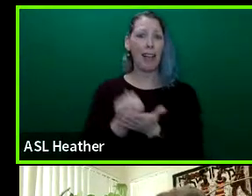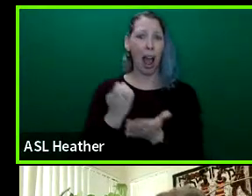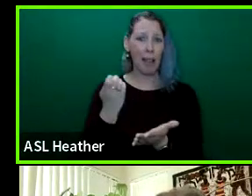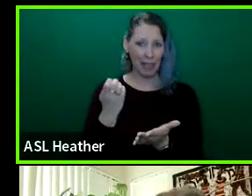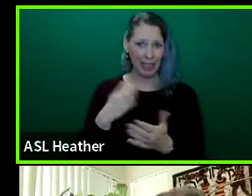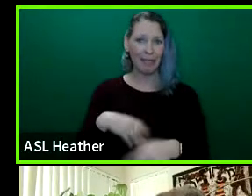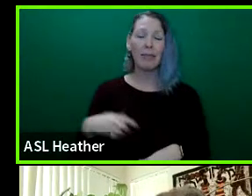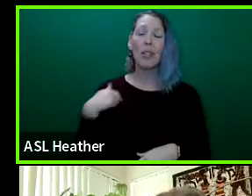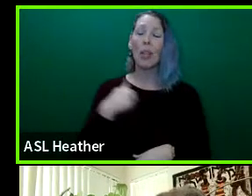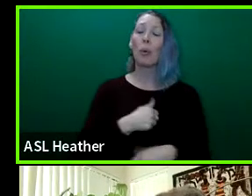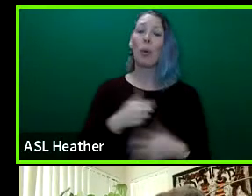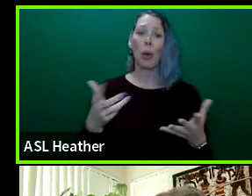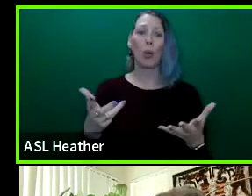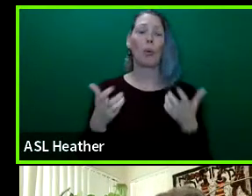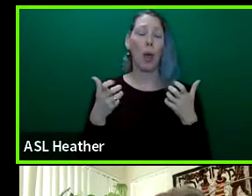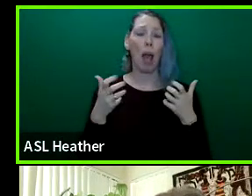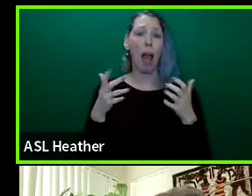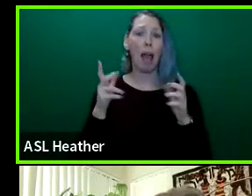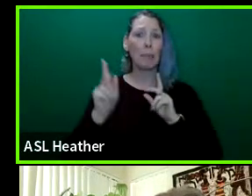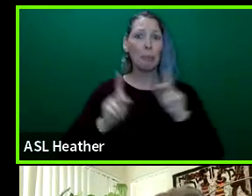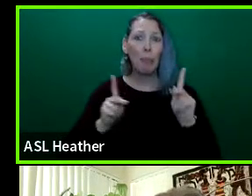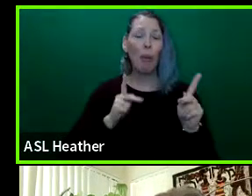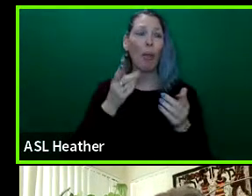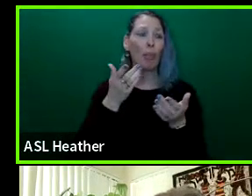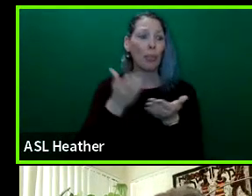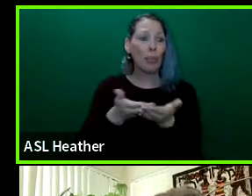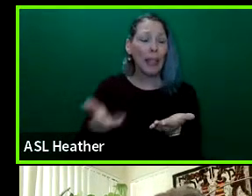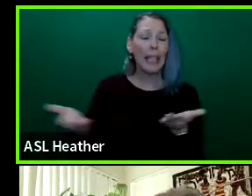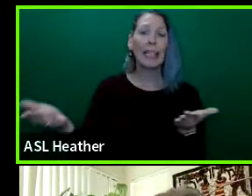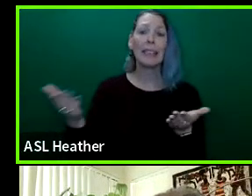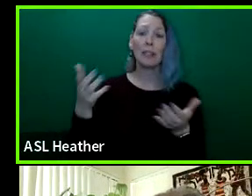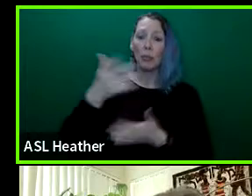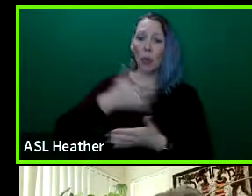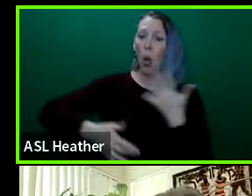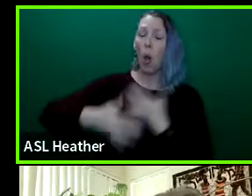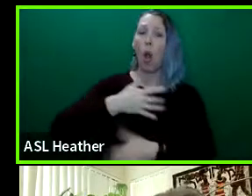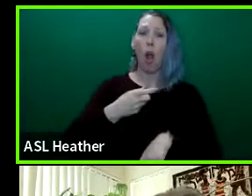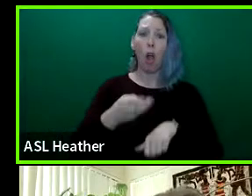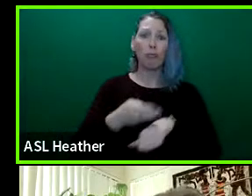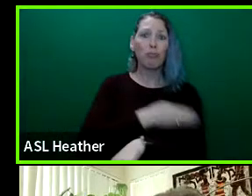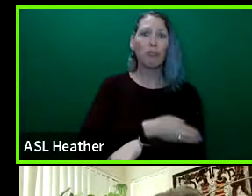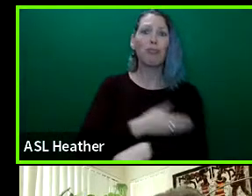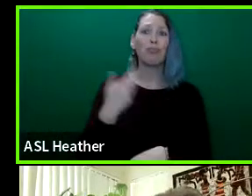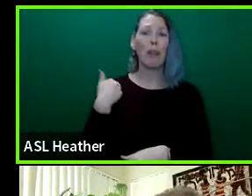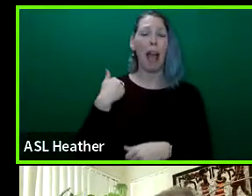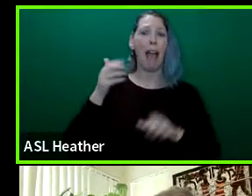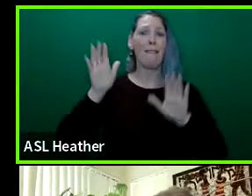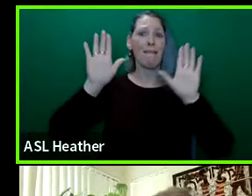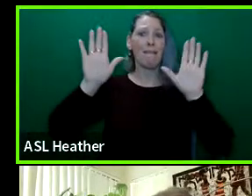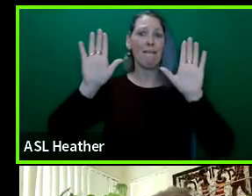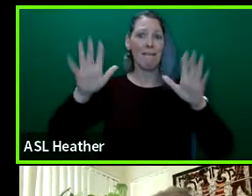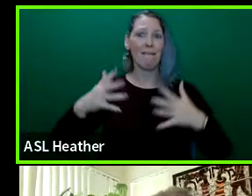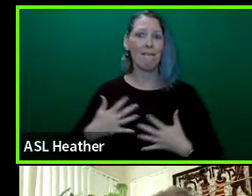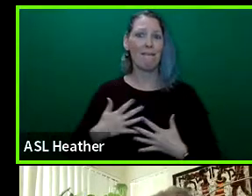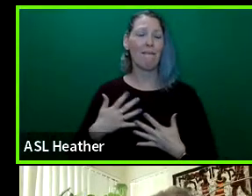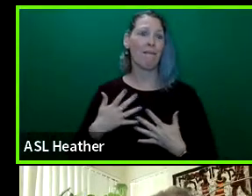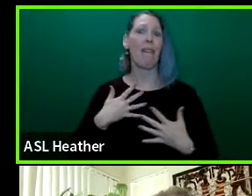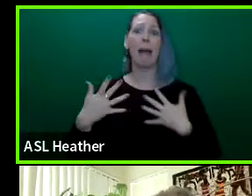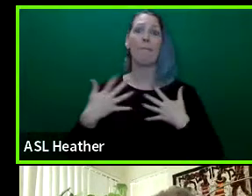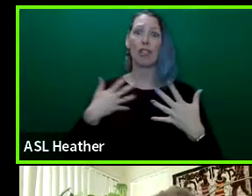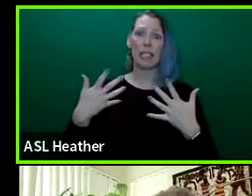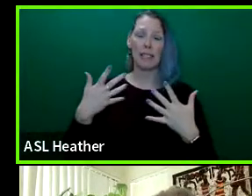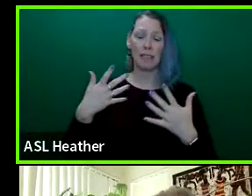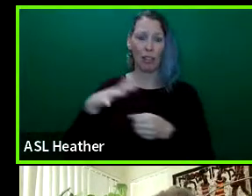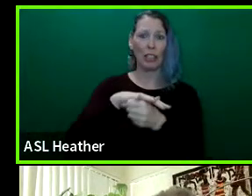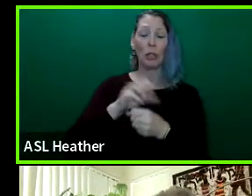have movements of people and goods, social, et cetera, to have a vibrant region. And so